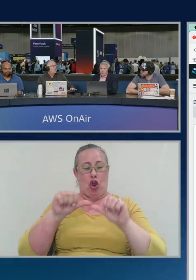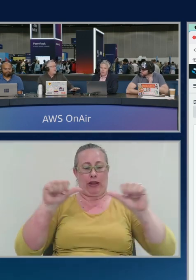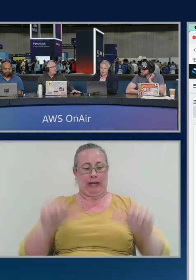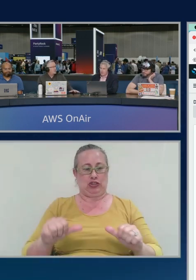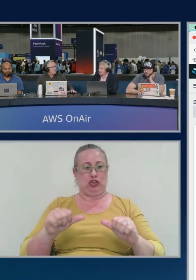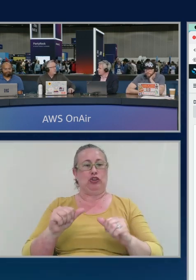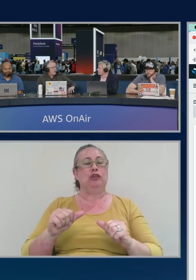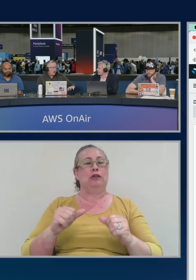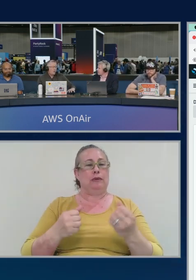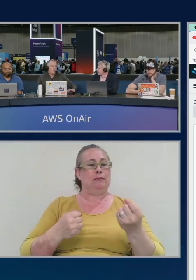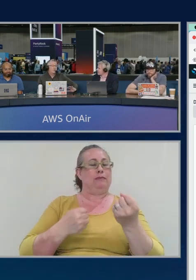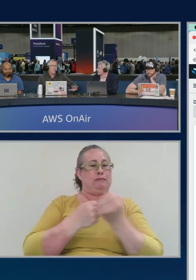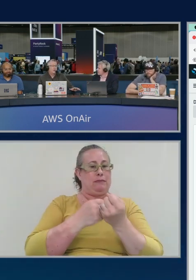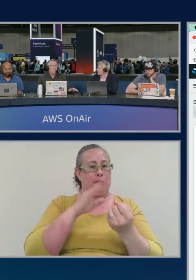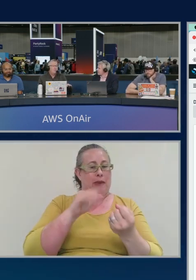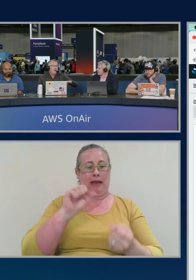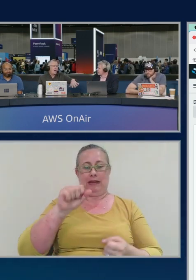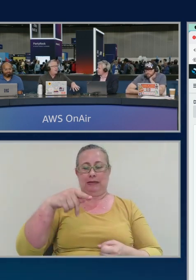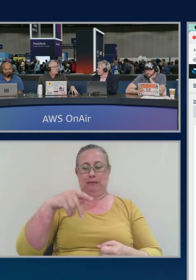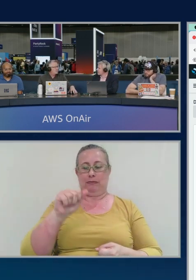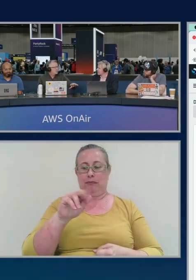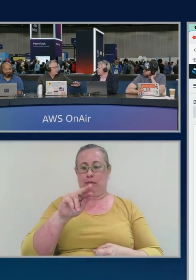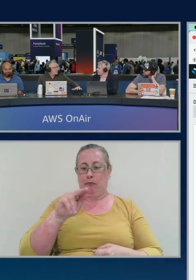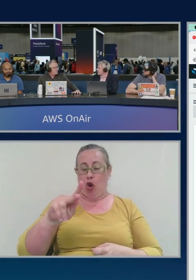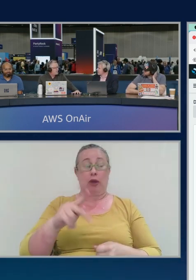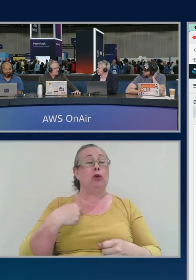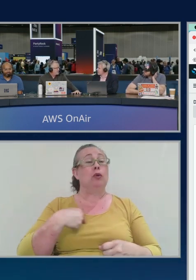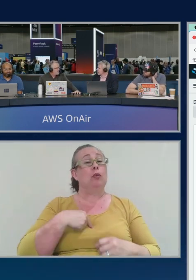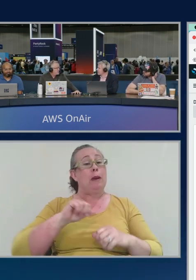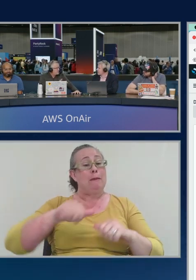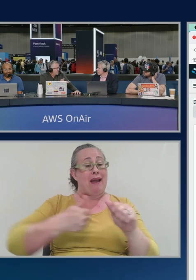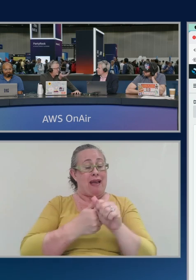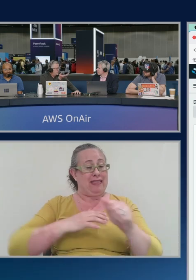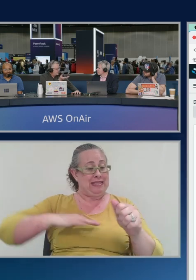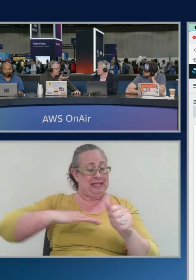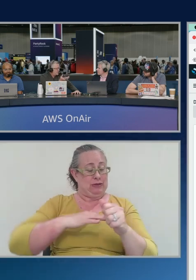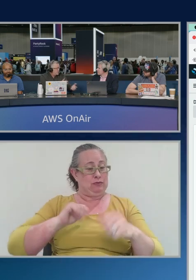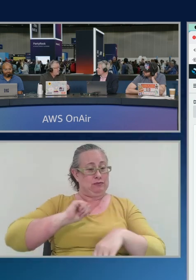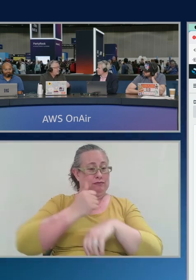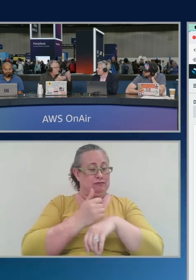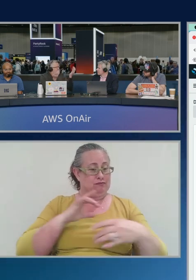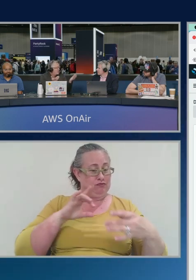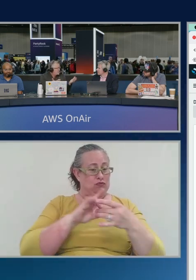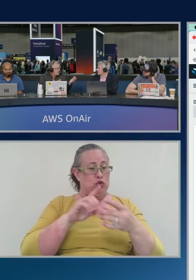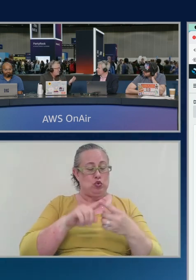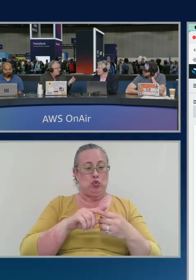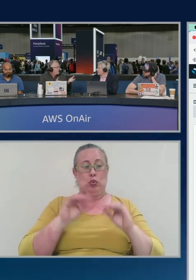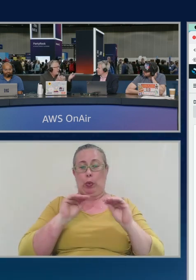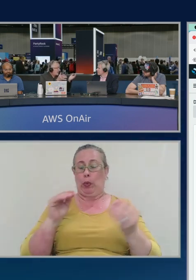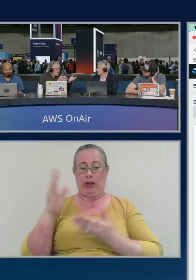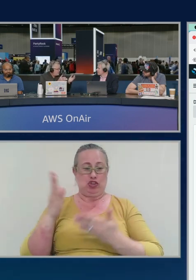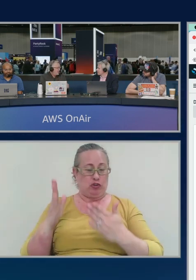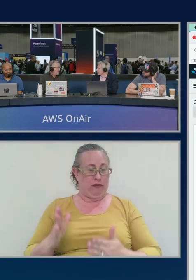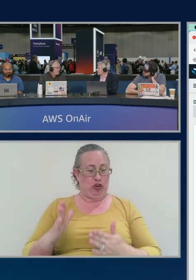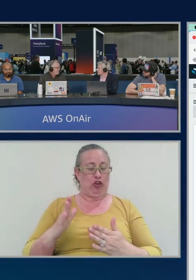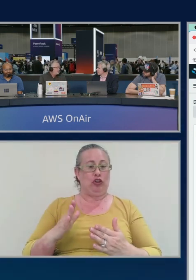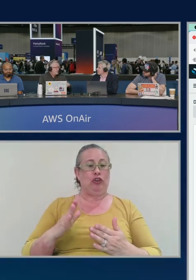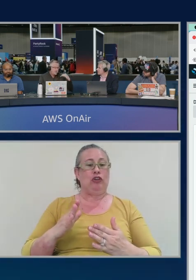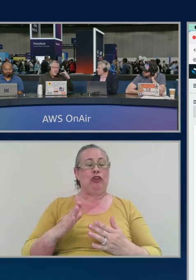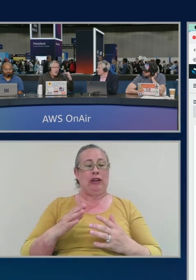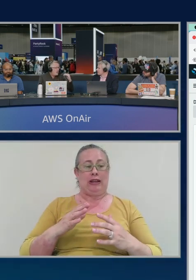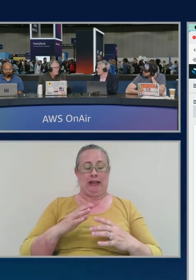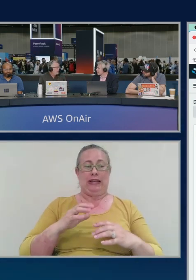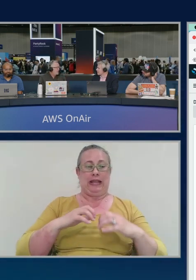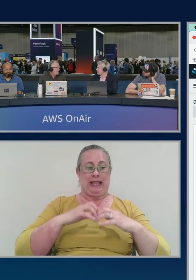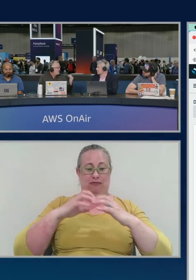Okay. And so all we're doing is we're behind the scenes, we've established connection to serverless infrastructure. It spins up on demand, so